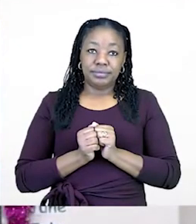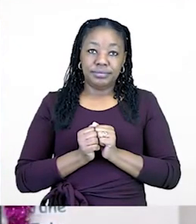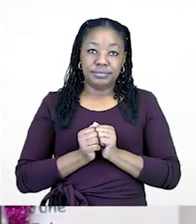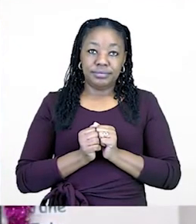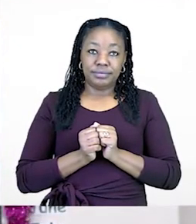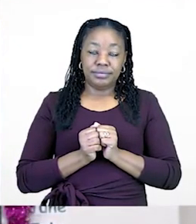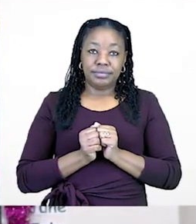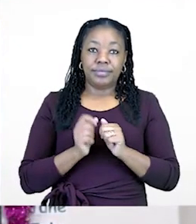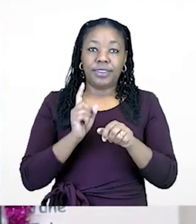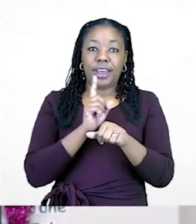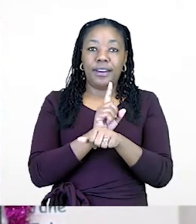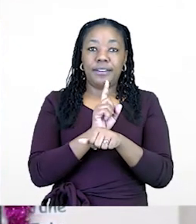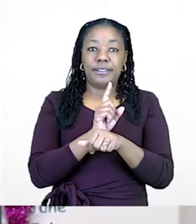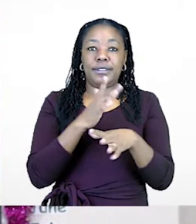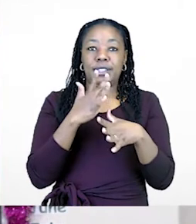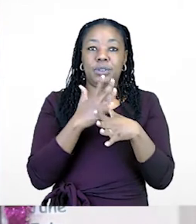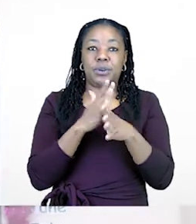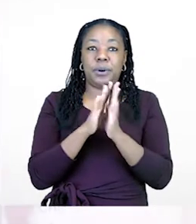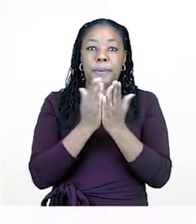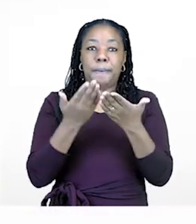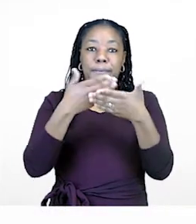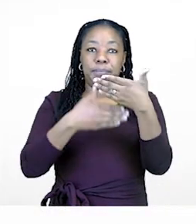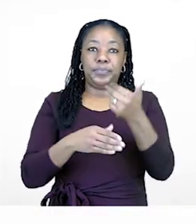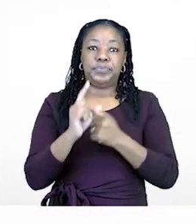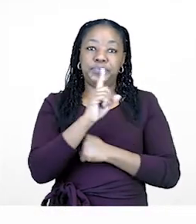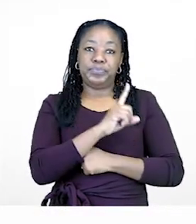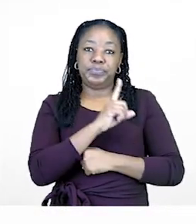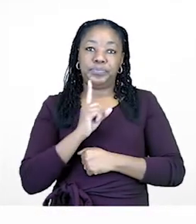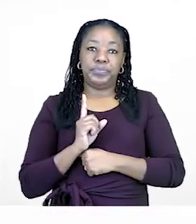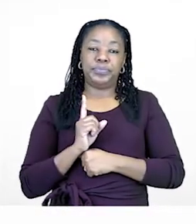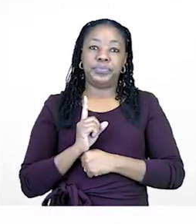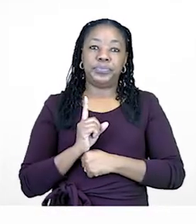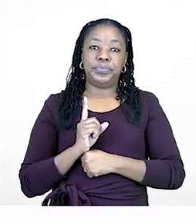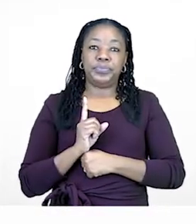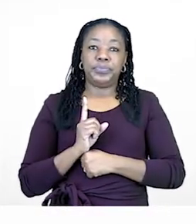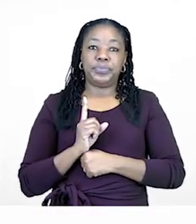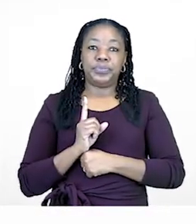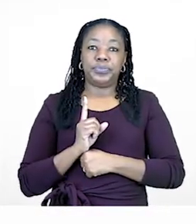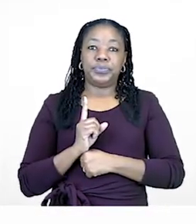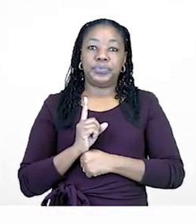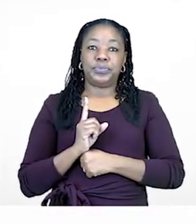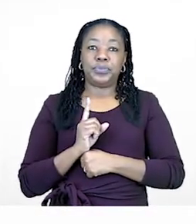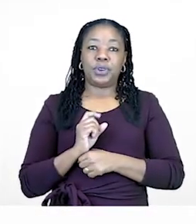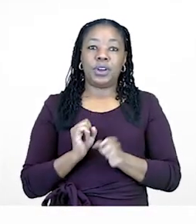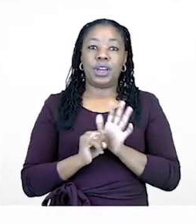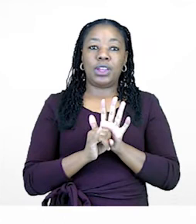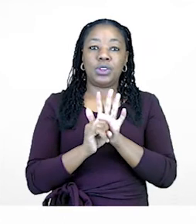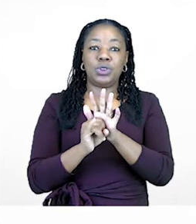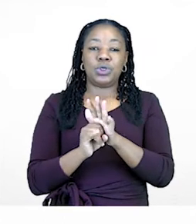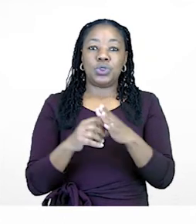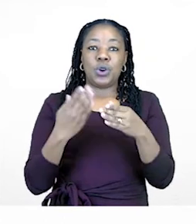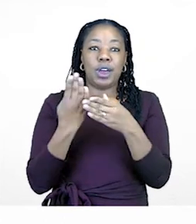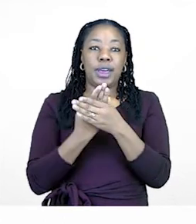Our first exercise can be found on page 11. On page 11, we are introduced to a new letter, and